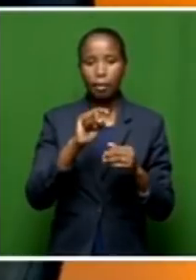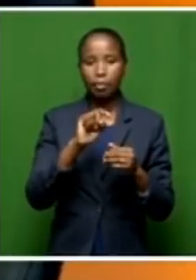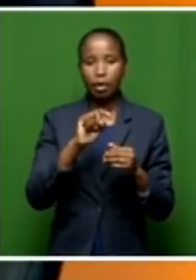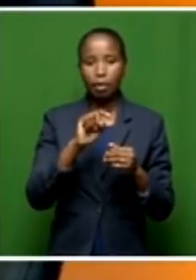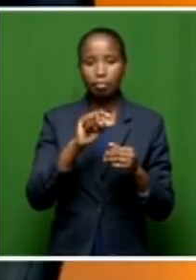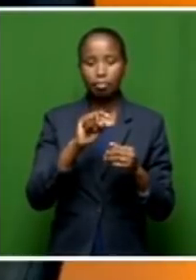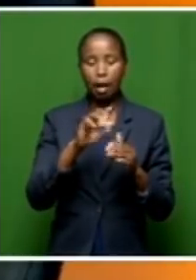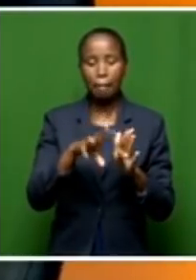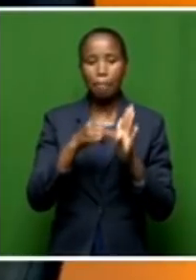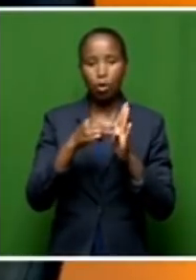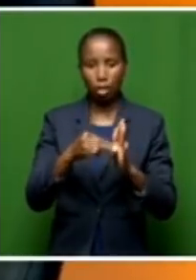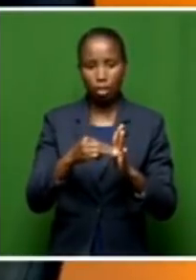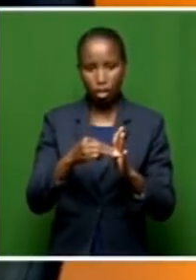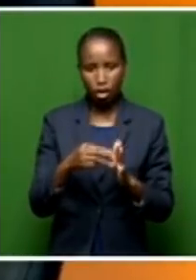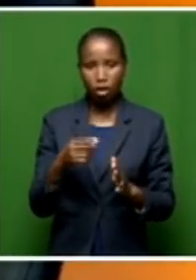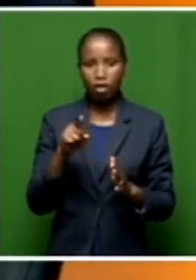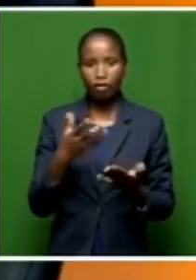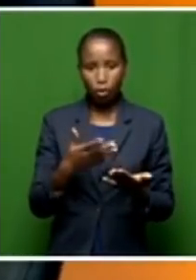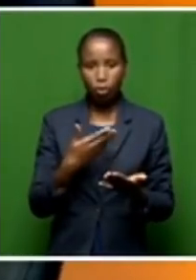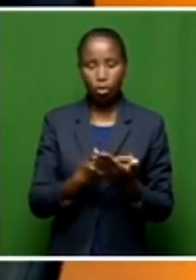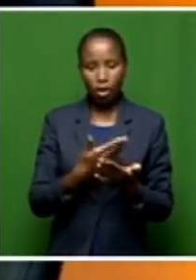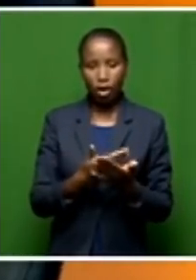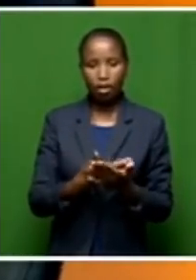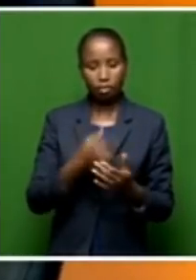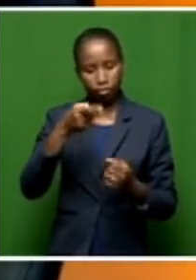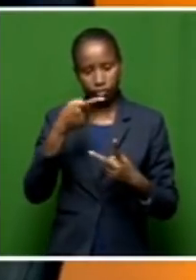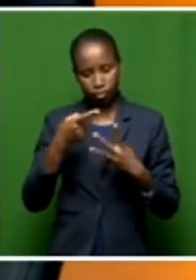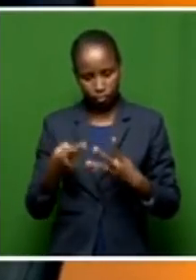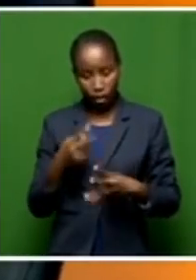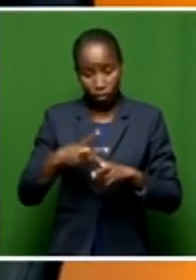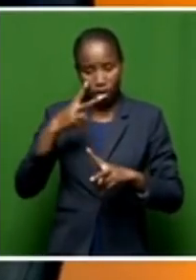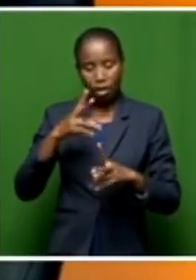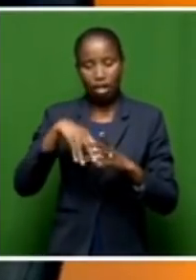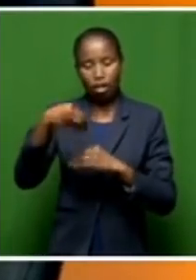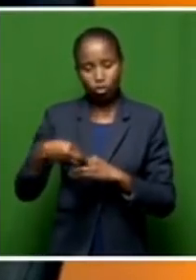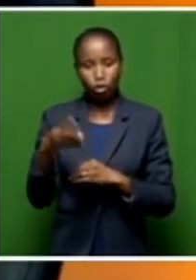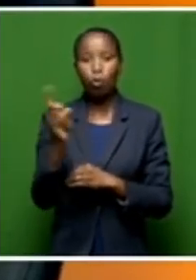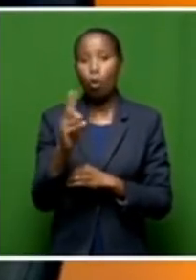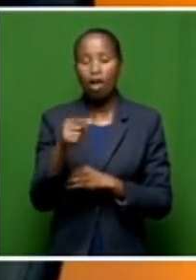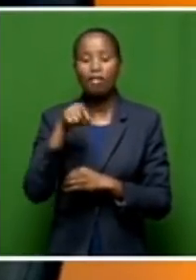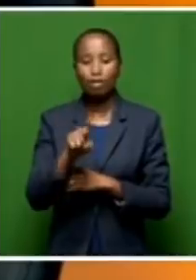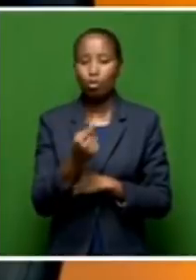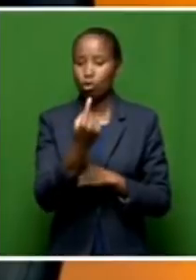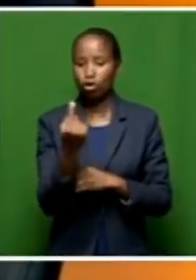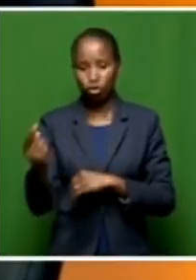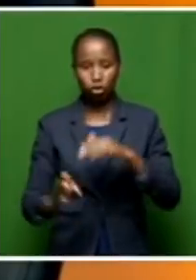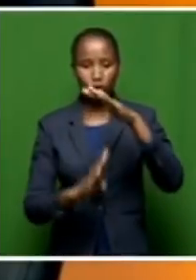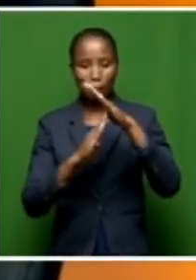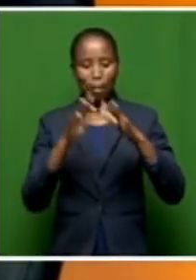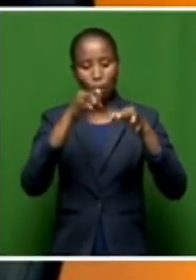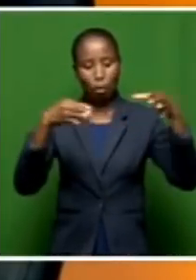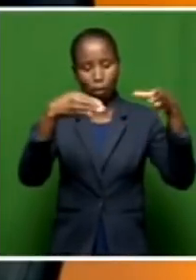predict what the final outcome would be for each of the top political parties. And we do this with